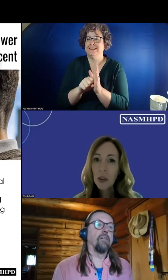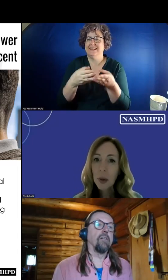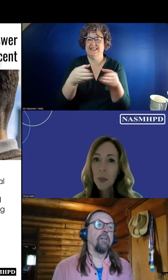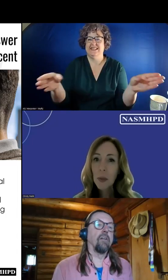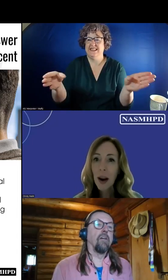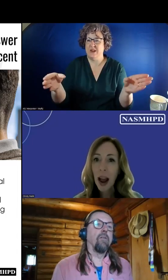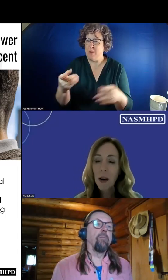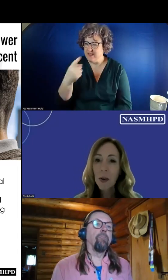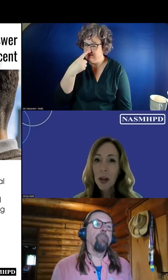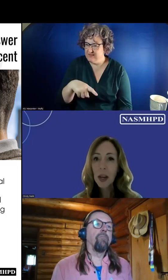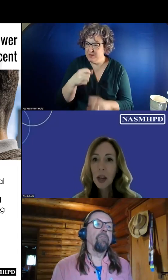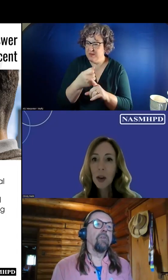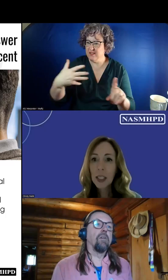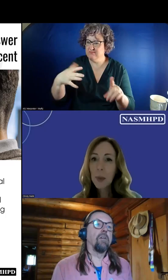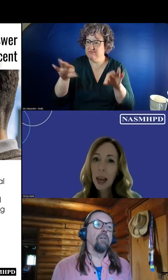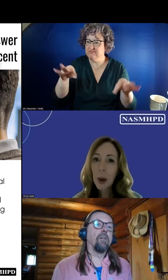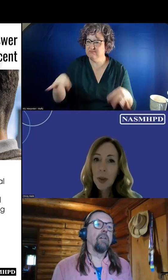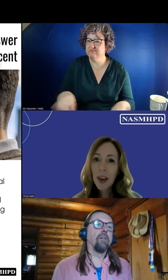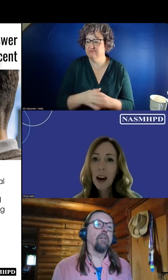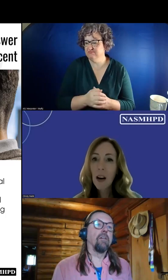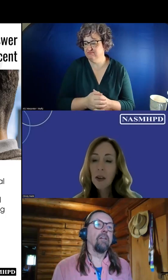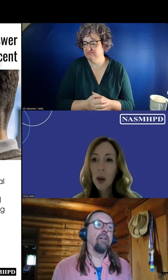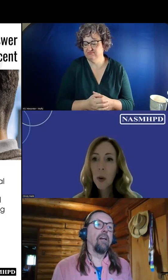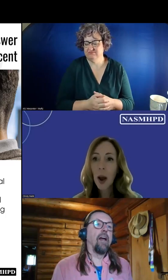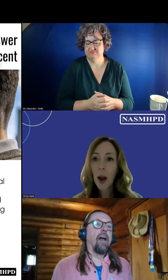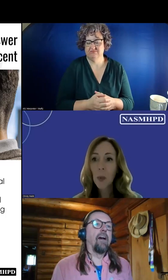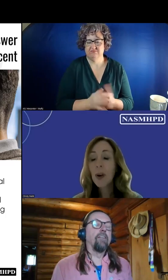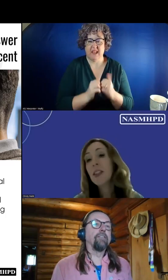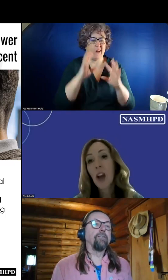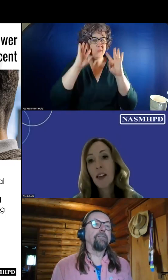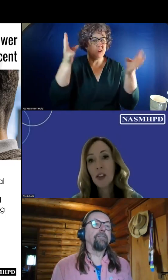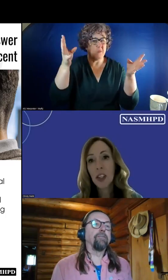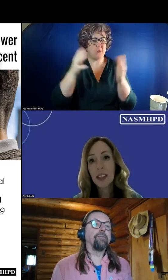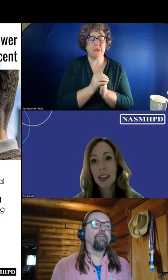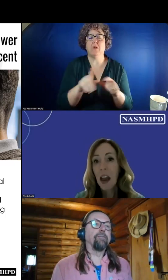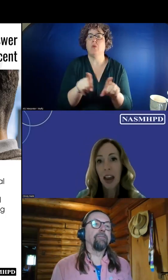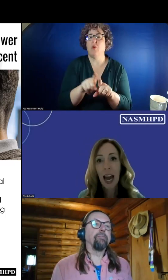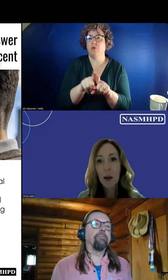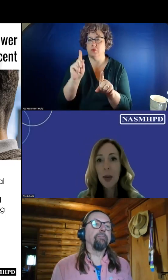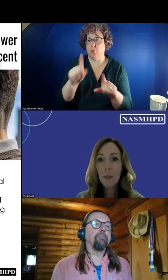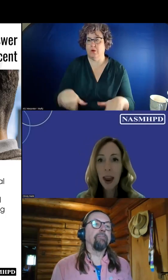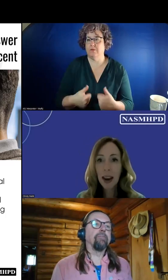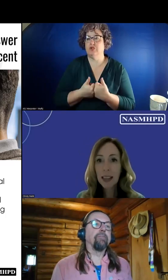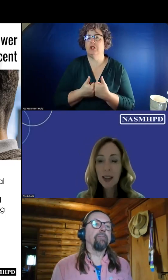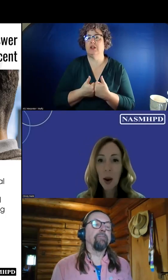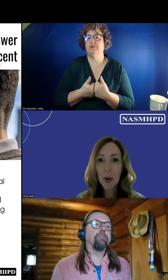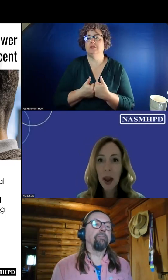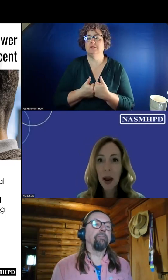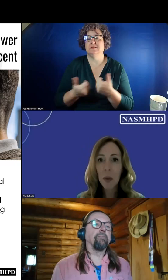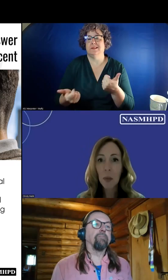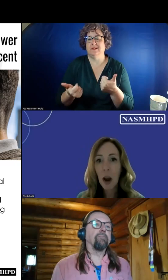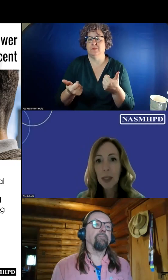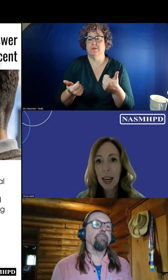go into a little bit more about how you guys maybe came up with that? And also one of the challenges, and it kind of piggybacks